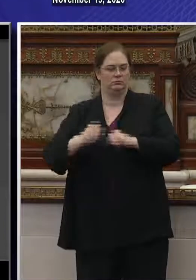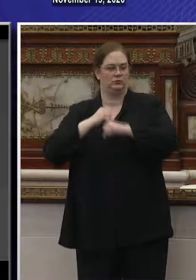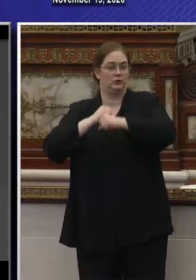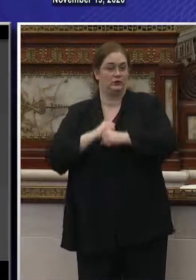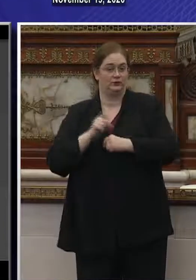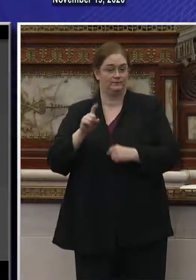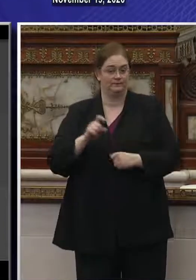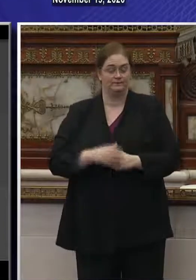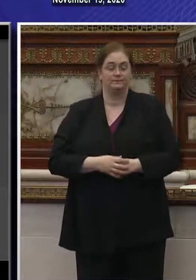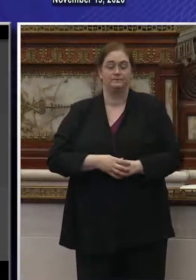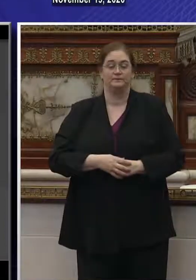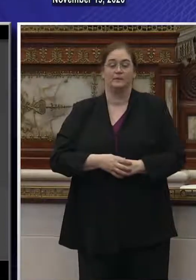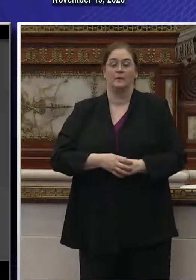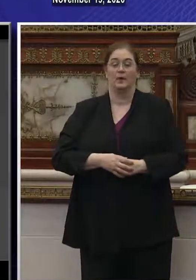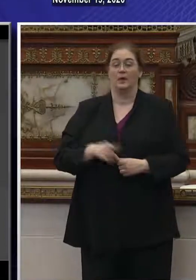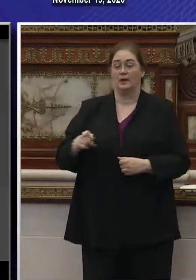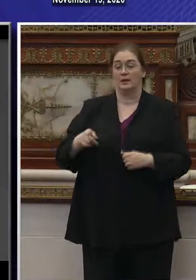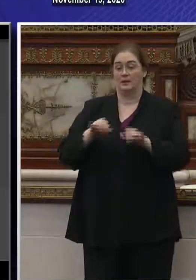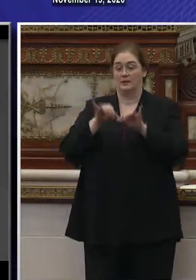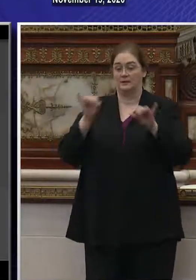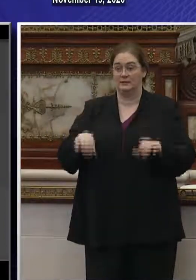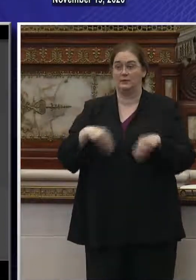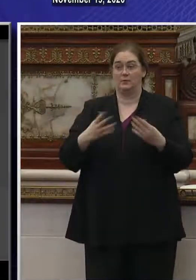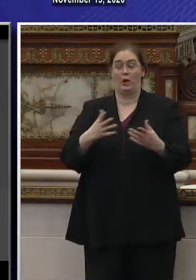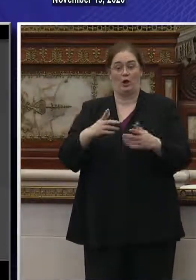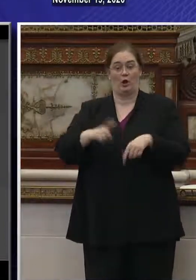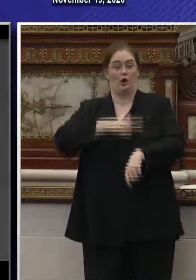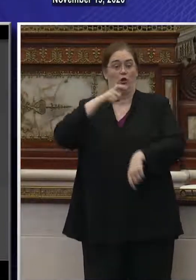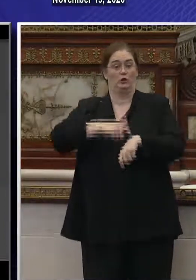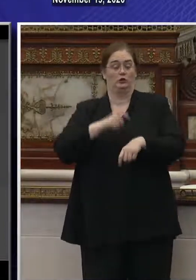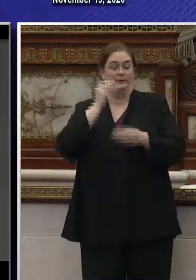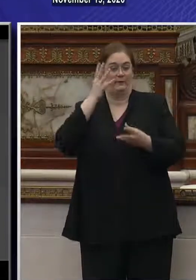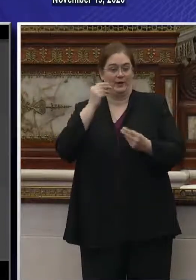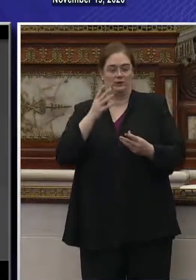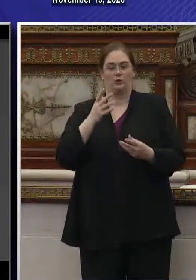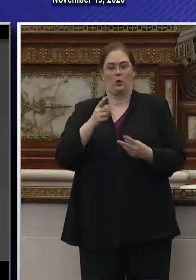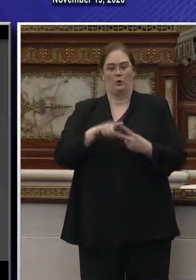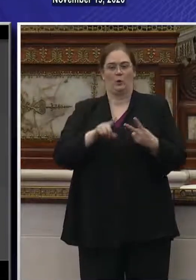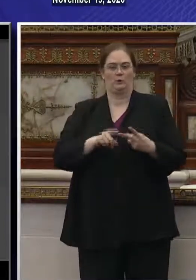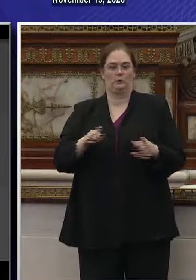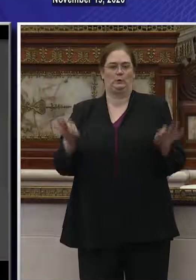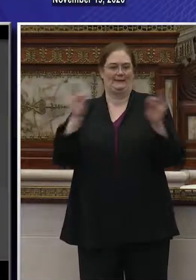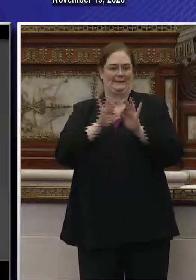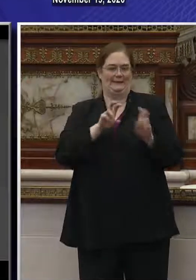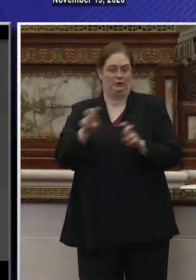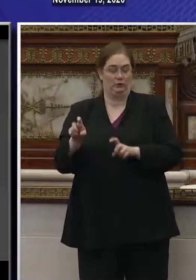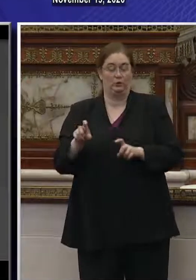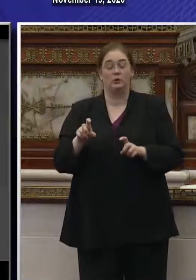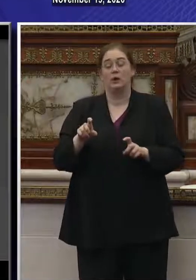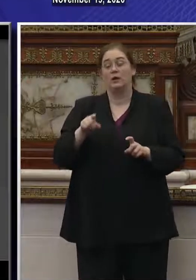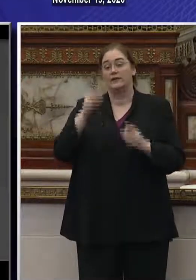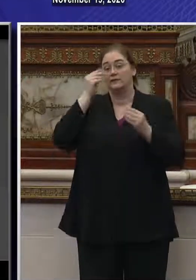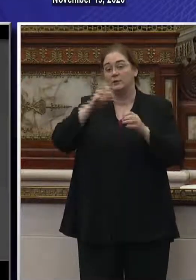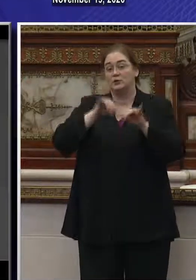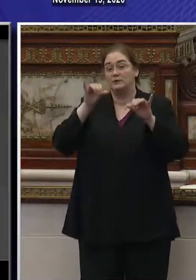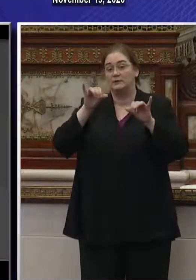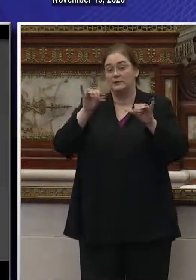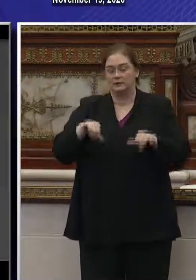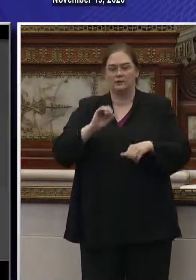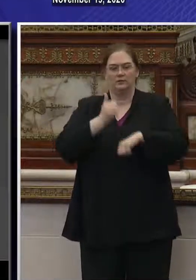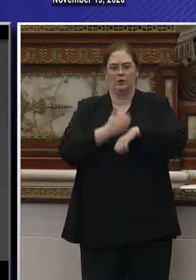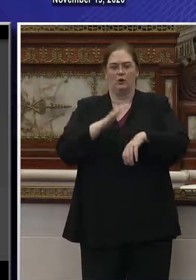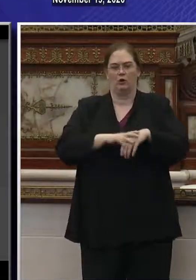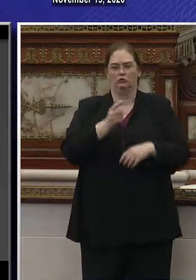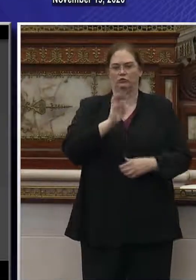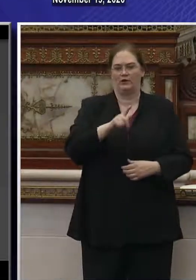lasts. Thus, this system can provide longitudinal information on those two key issues. This information system could be built upon the Drexel